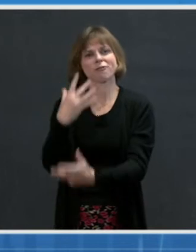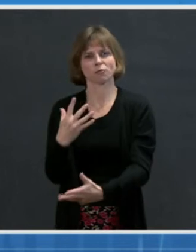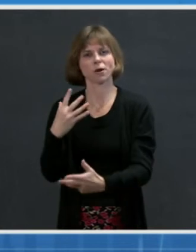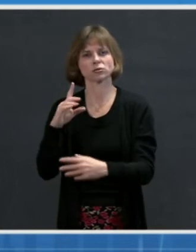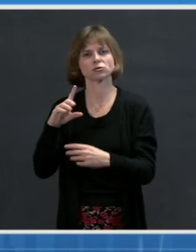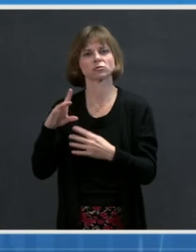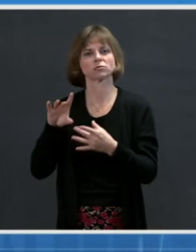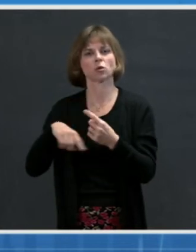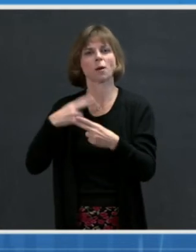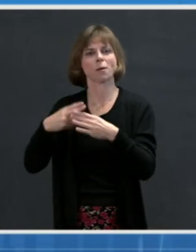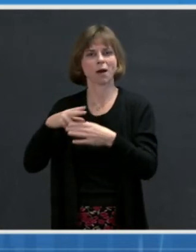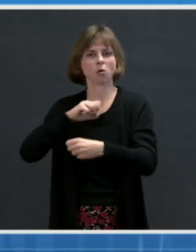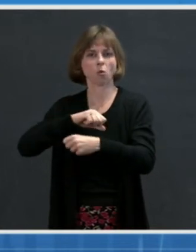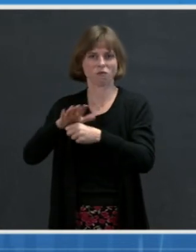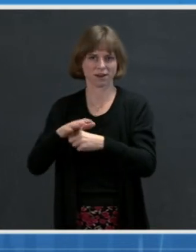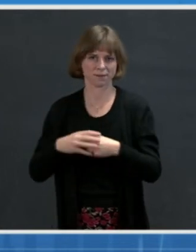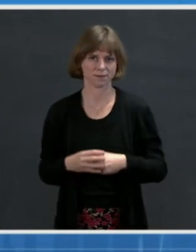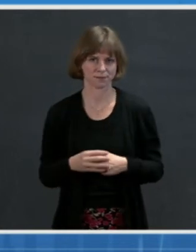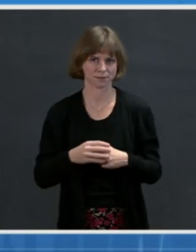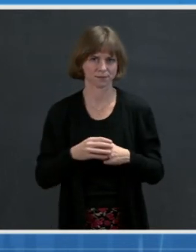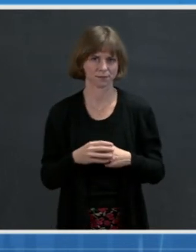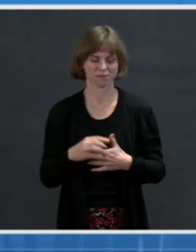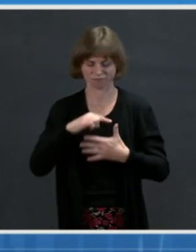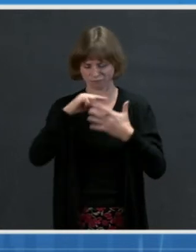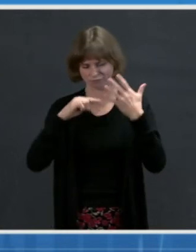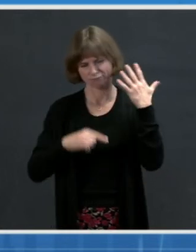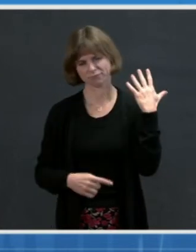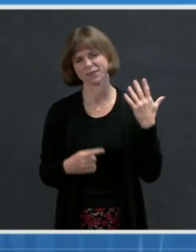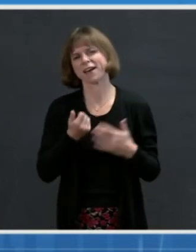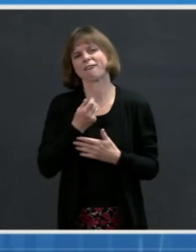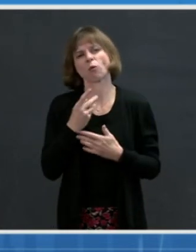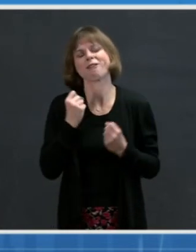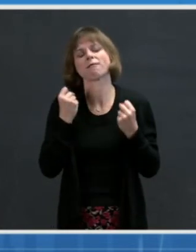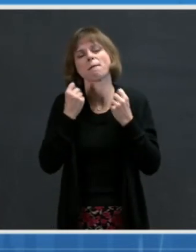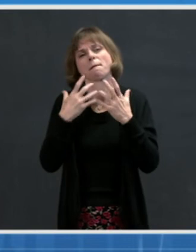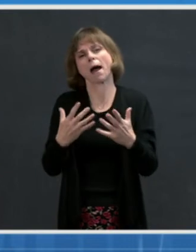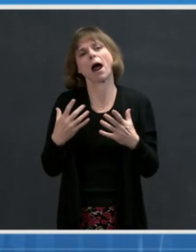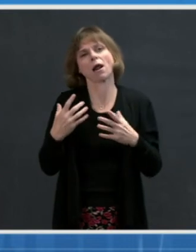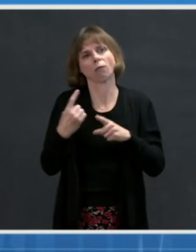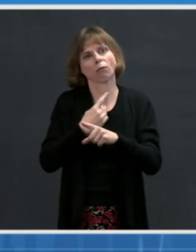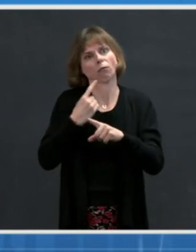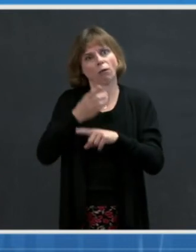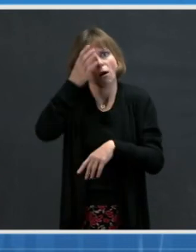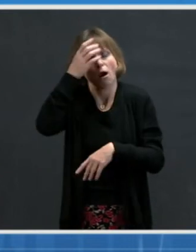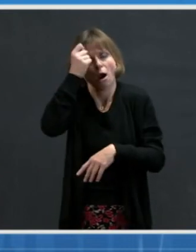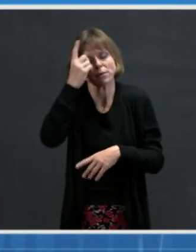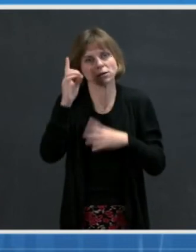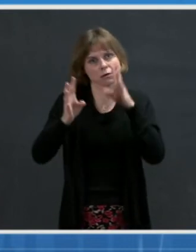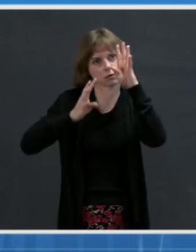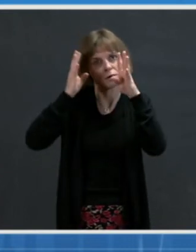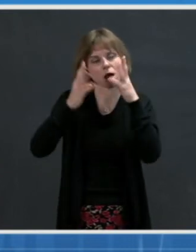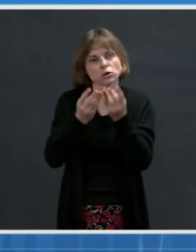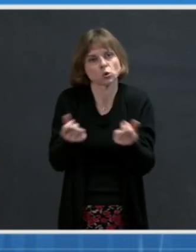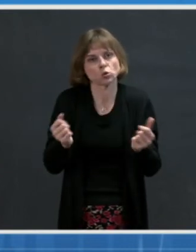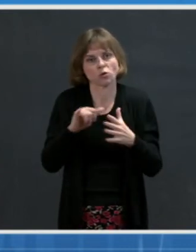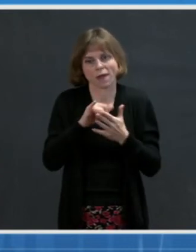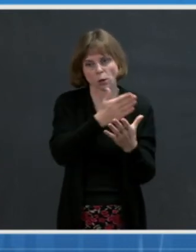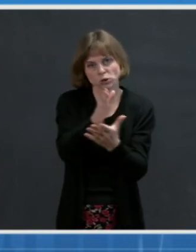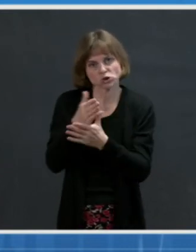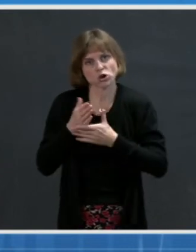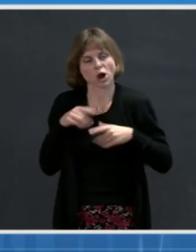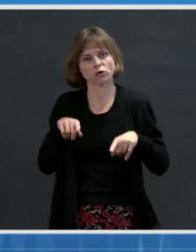COVID-19 vaccines. These are just a few of many practical innovations and solutions shared during the